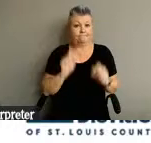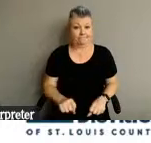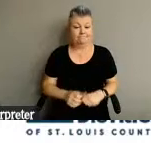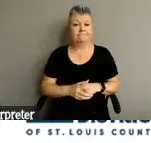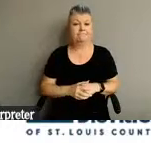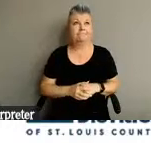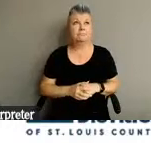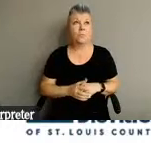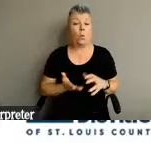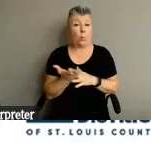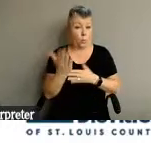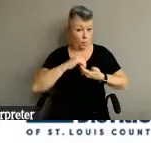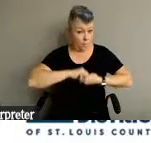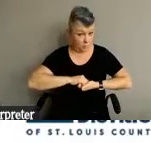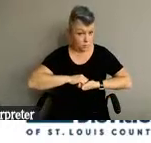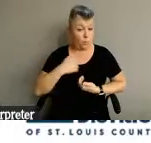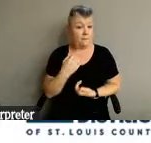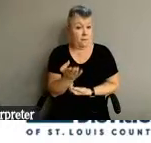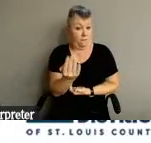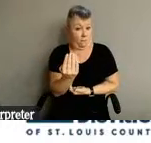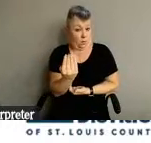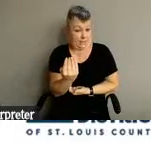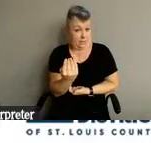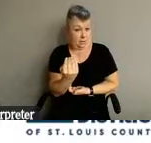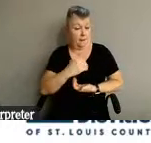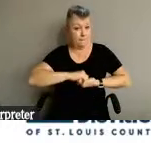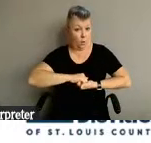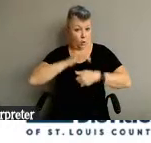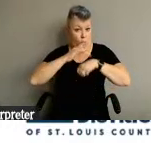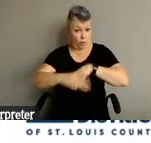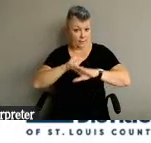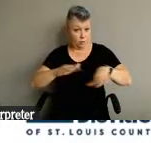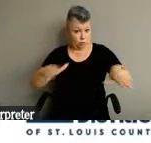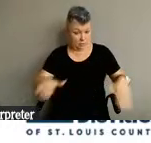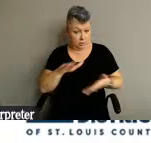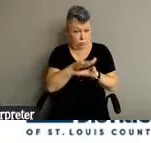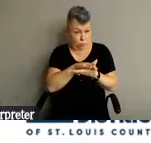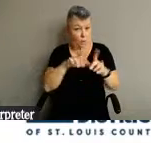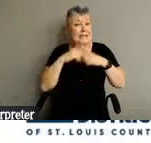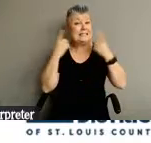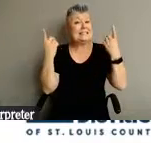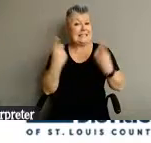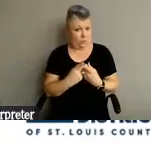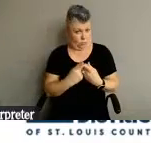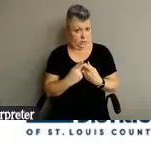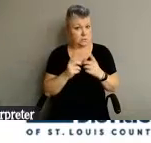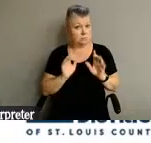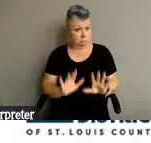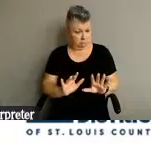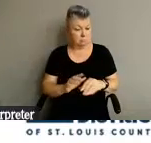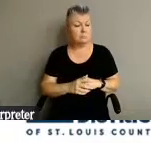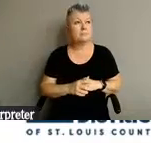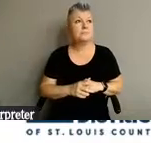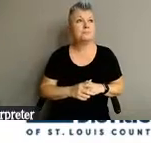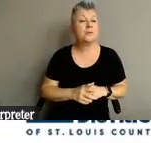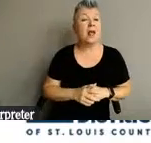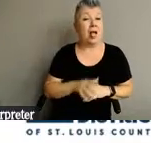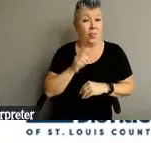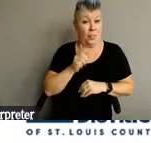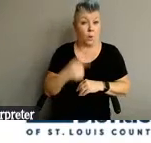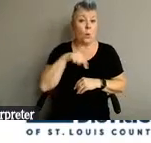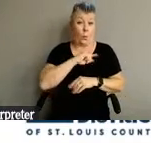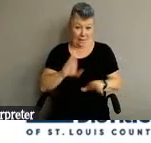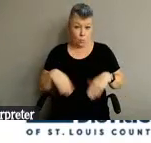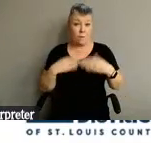so through our partnerships, there are 14 partner early childhood school districts. Those are the districts that we